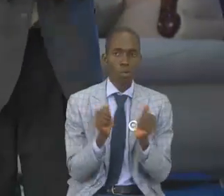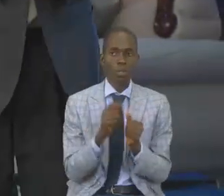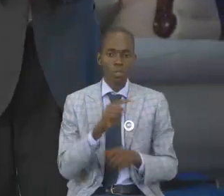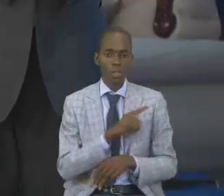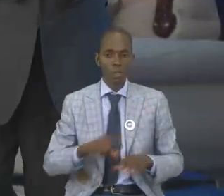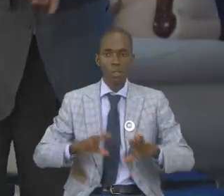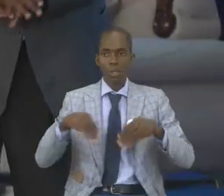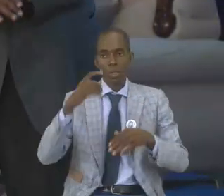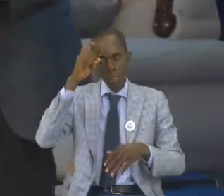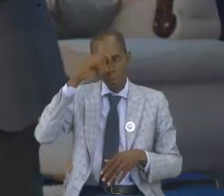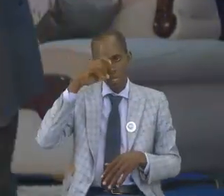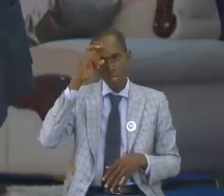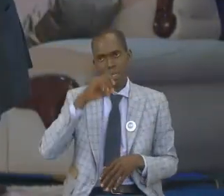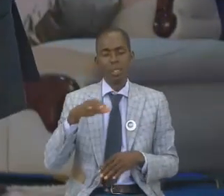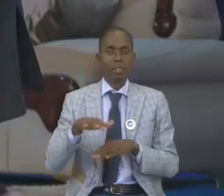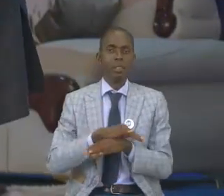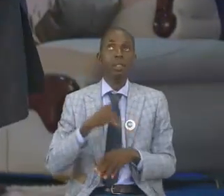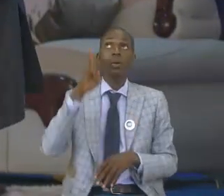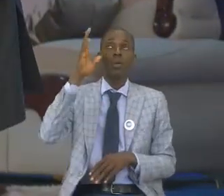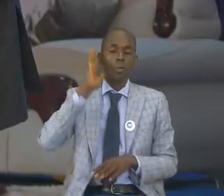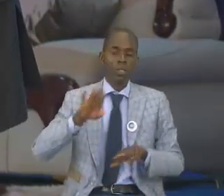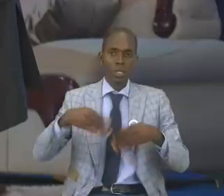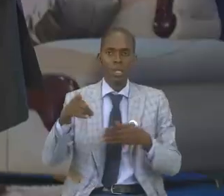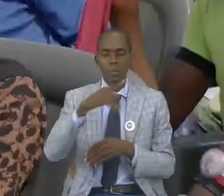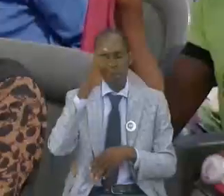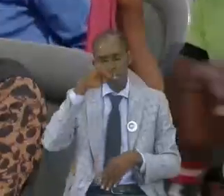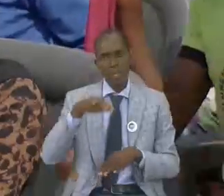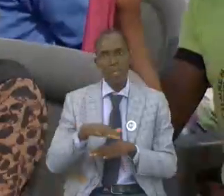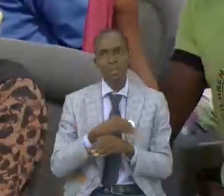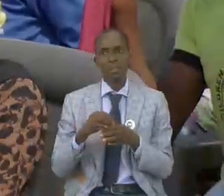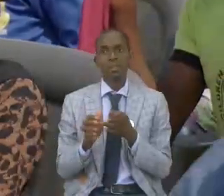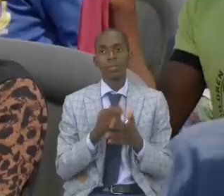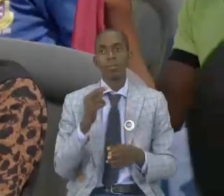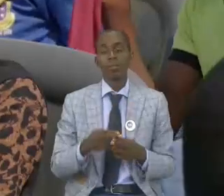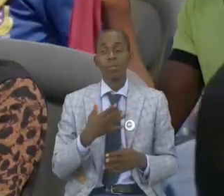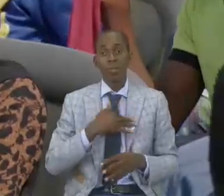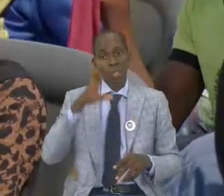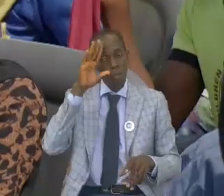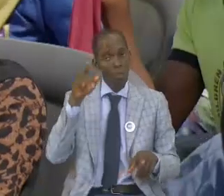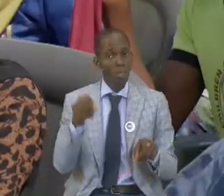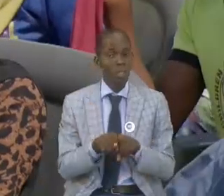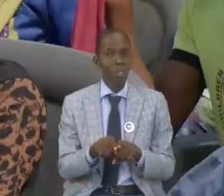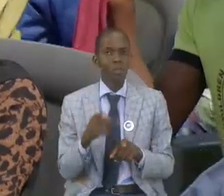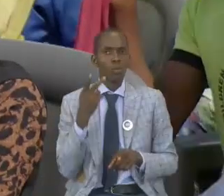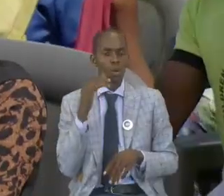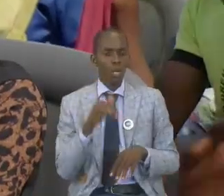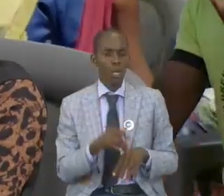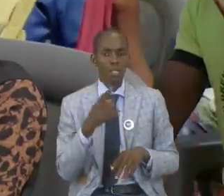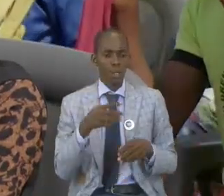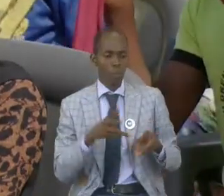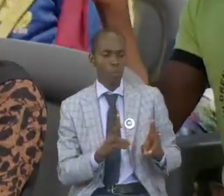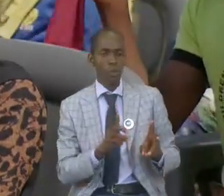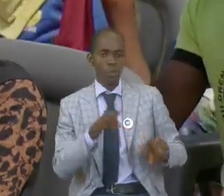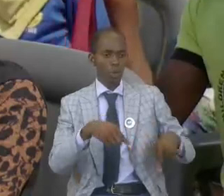you wisdom. He will. I said he will. My brother, look at the steps you have taken. You take